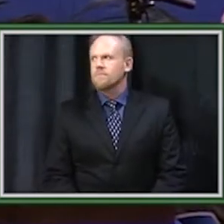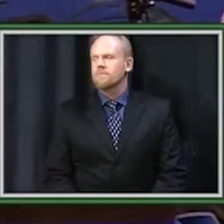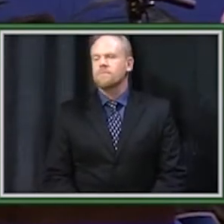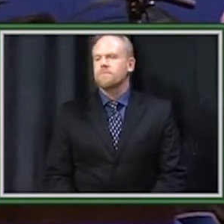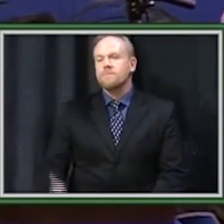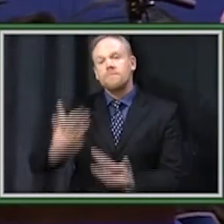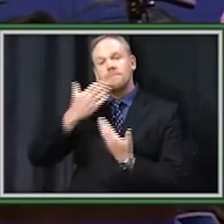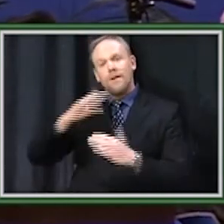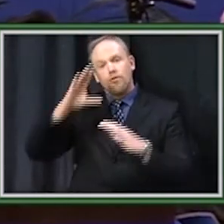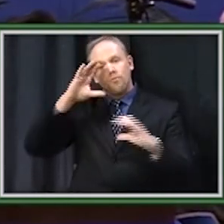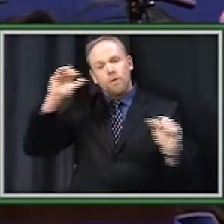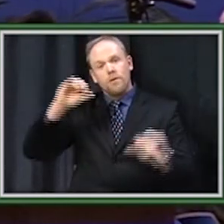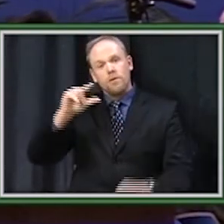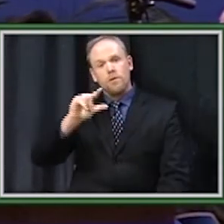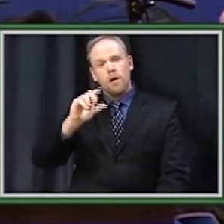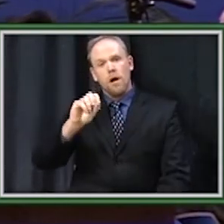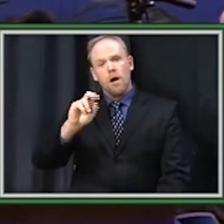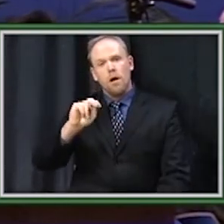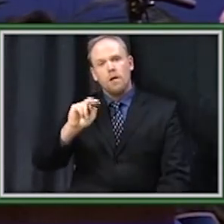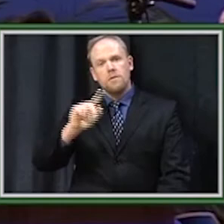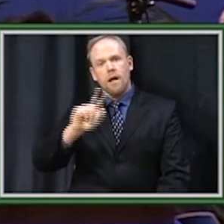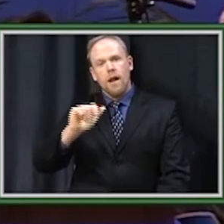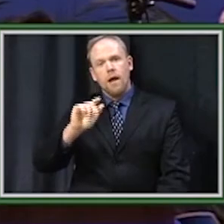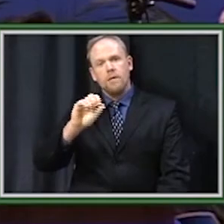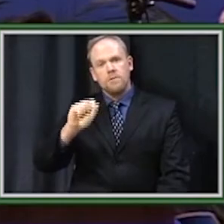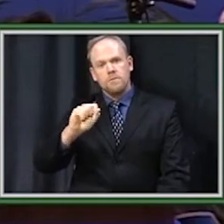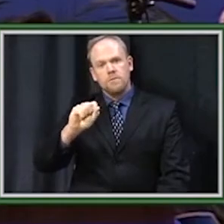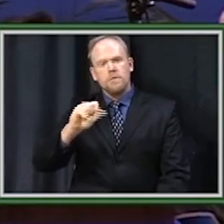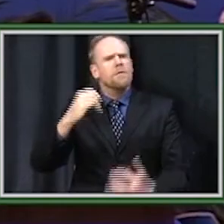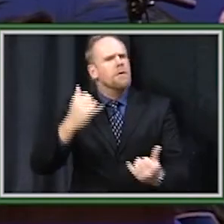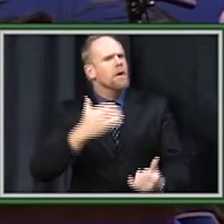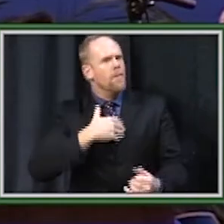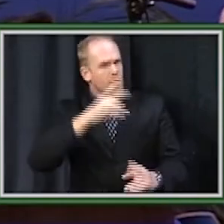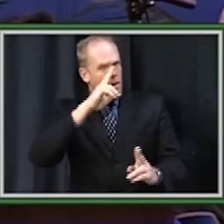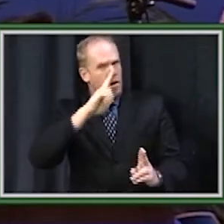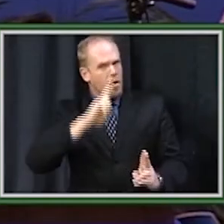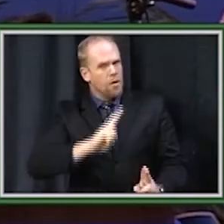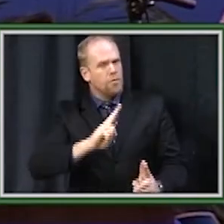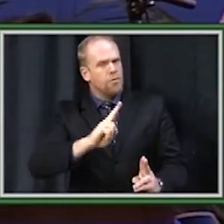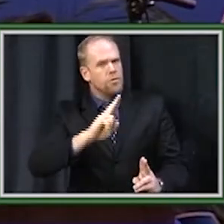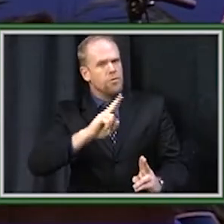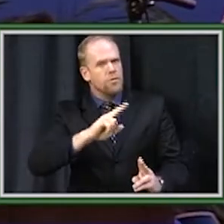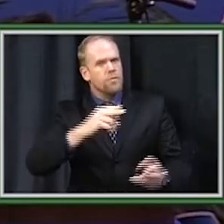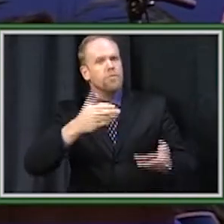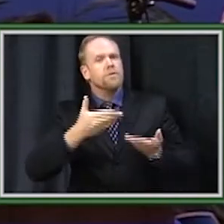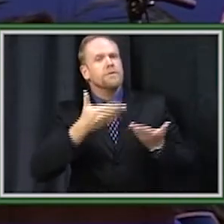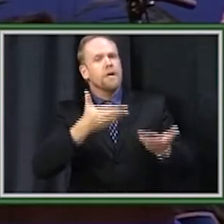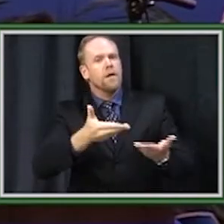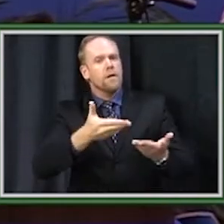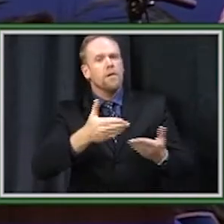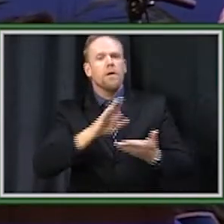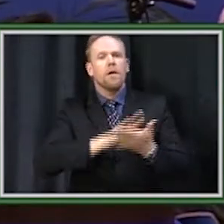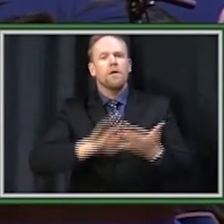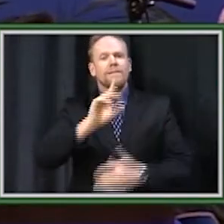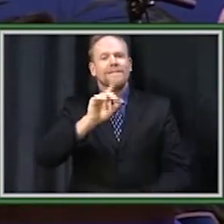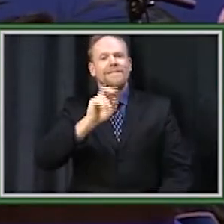Thank you, President Gonzalez. I would now like to present the College Dean's Award recipient